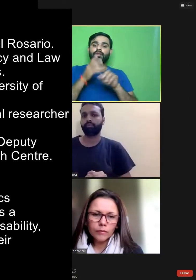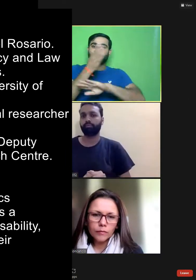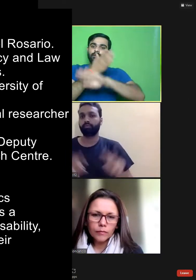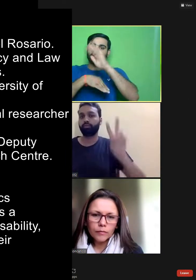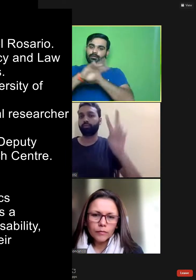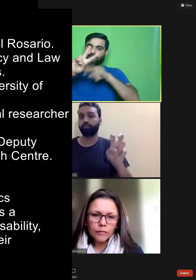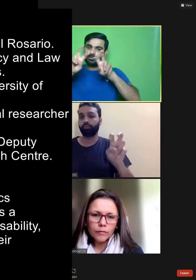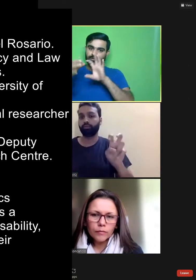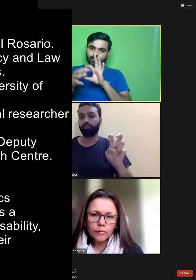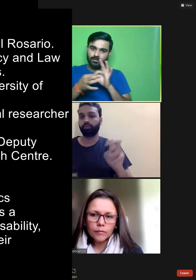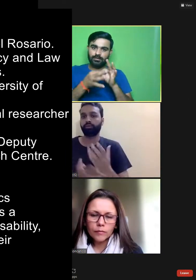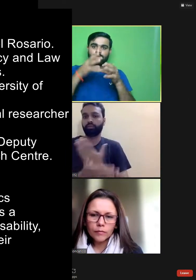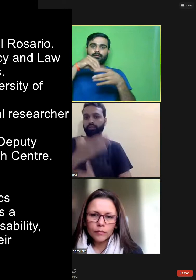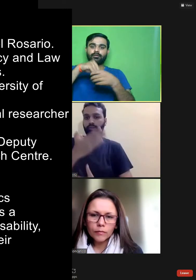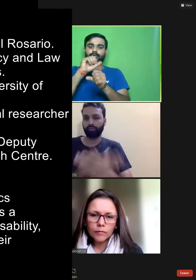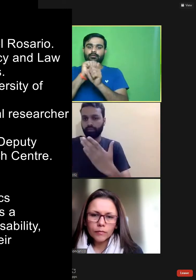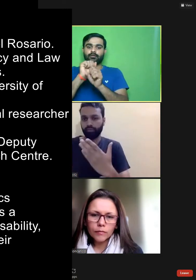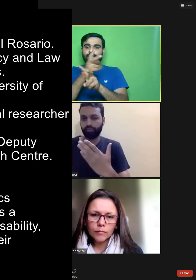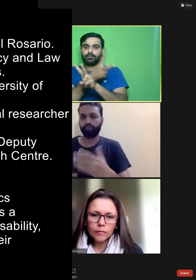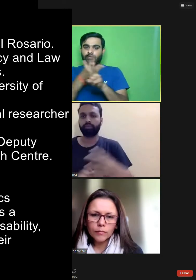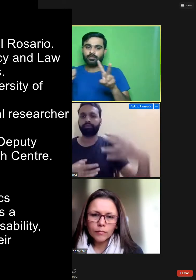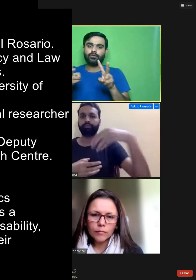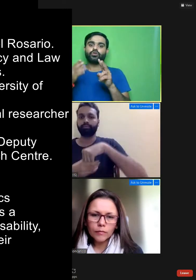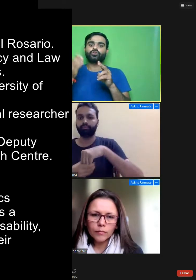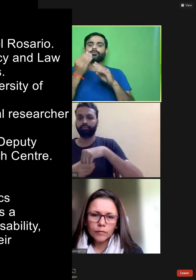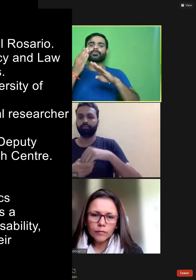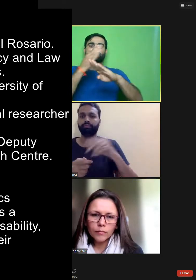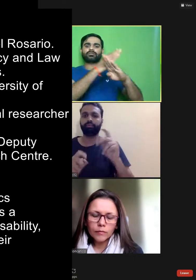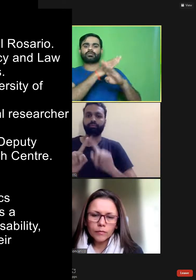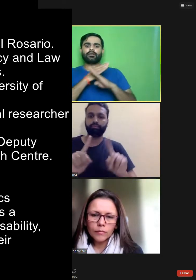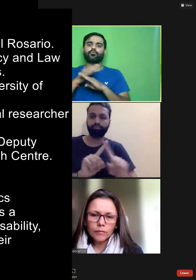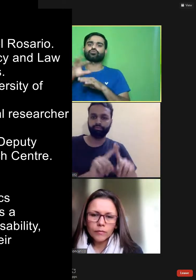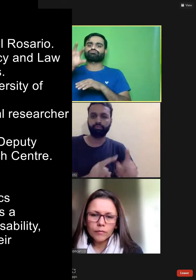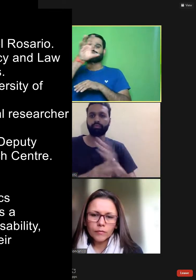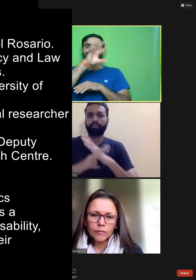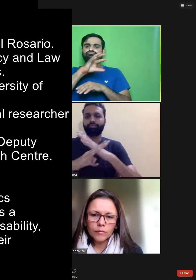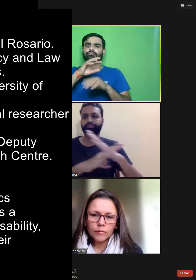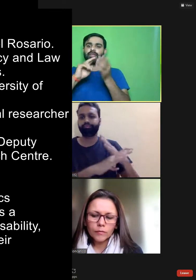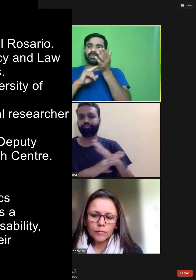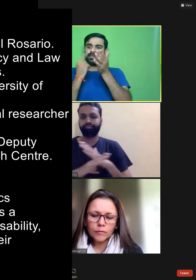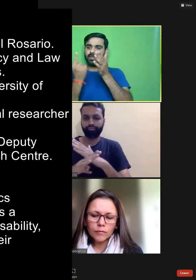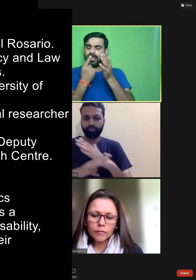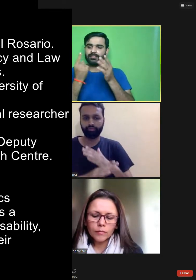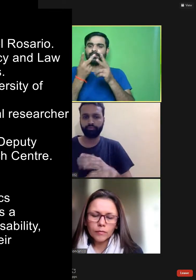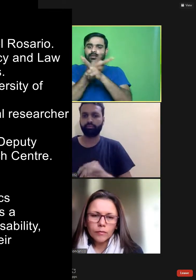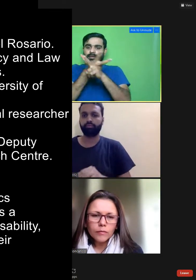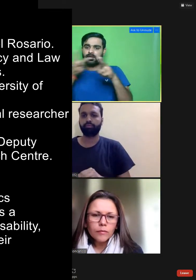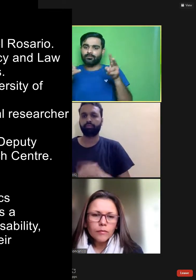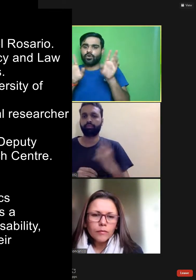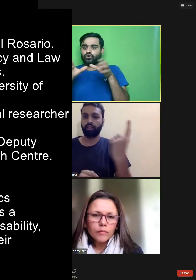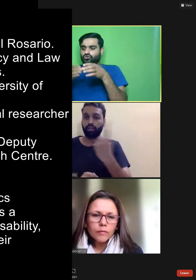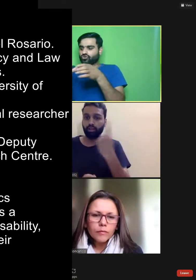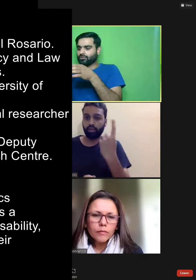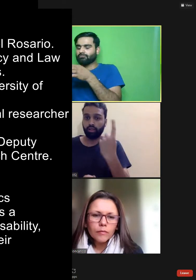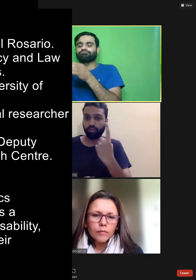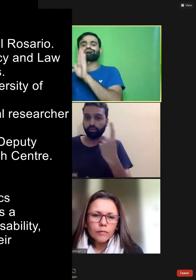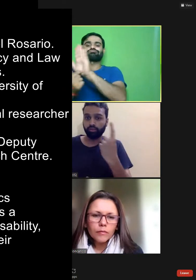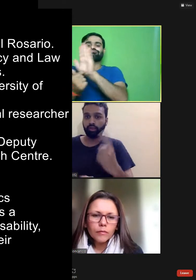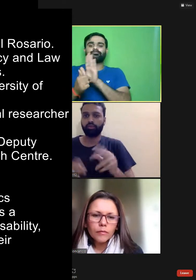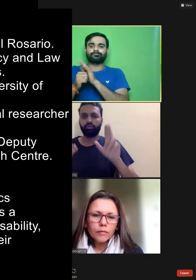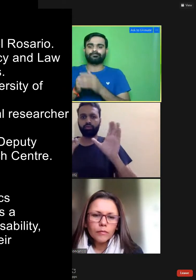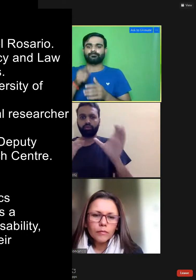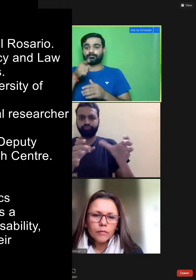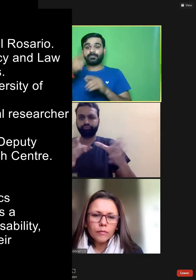disability, poverty, and supporting countries in designing their national multidimensional poverty indices. Her